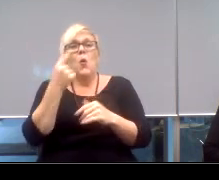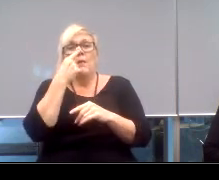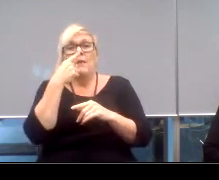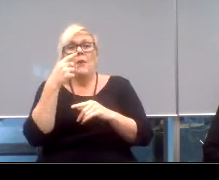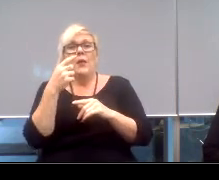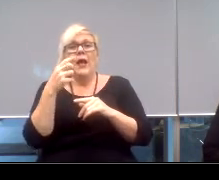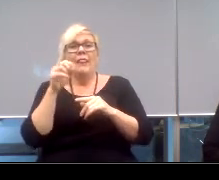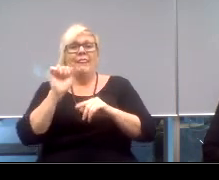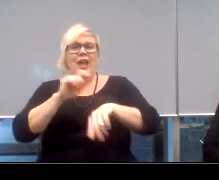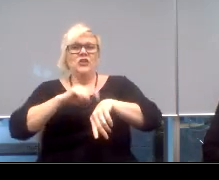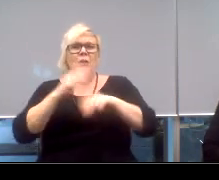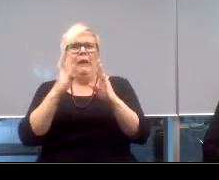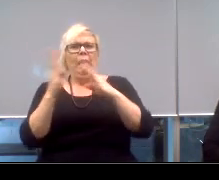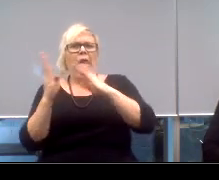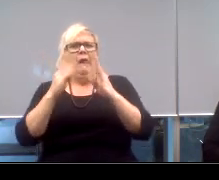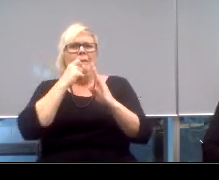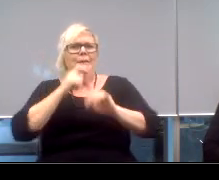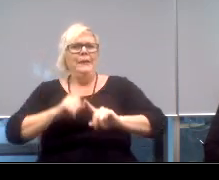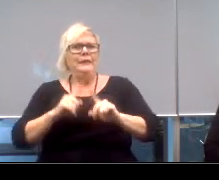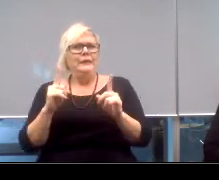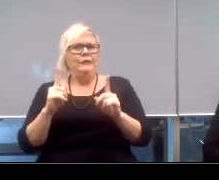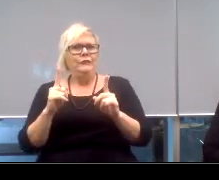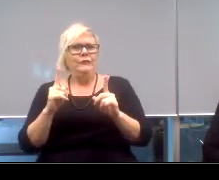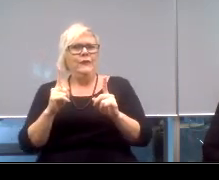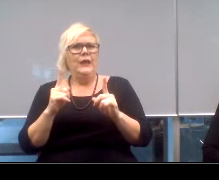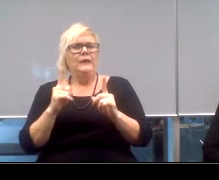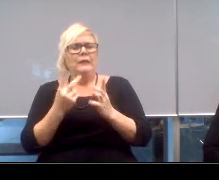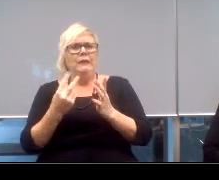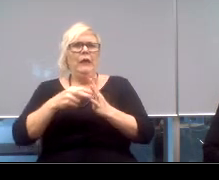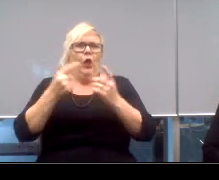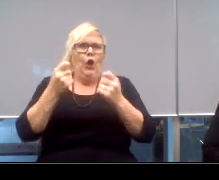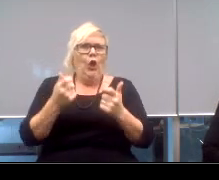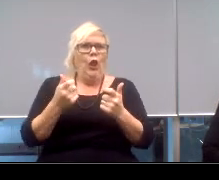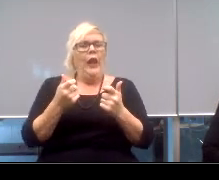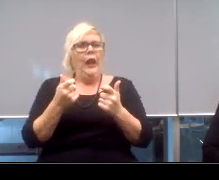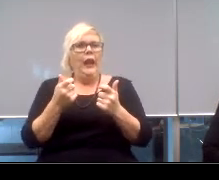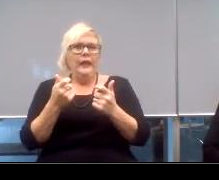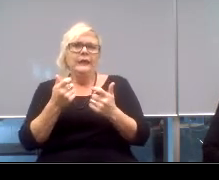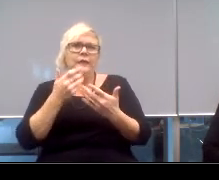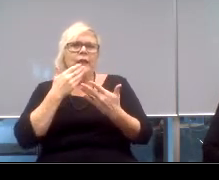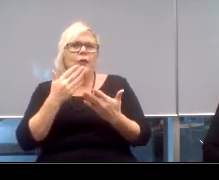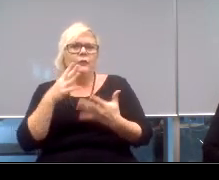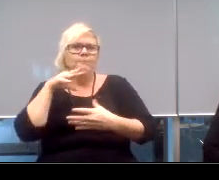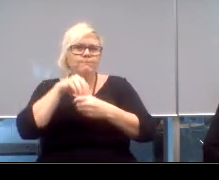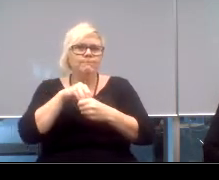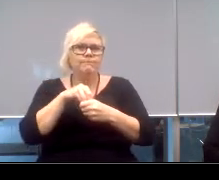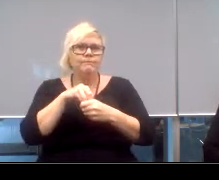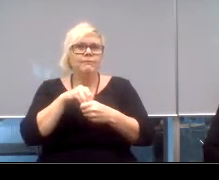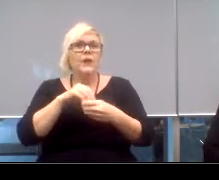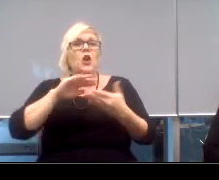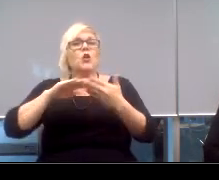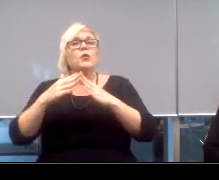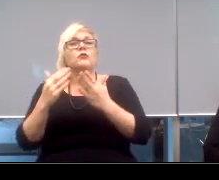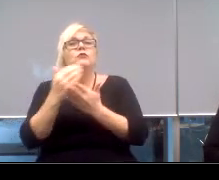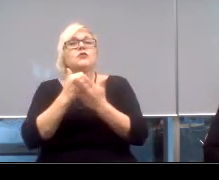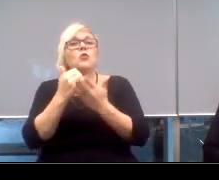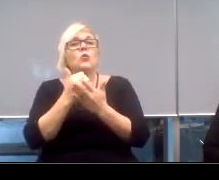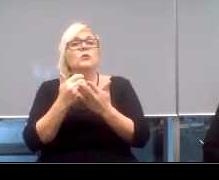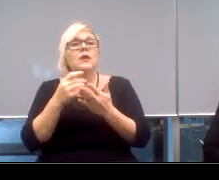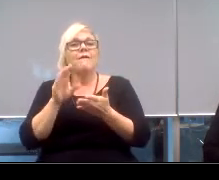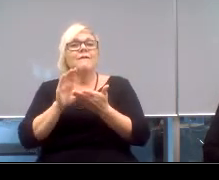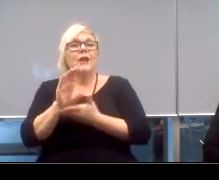participate. Those who've attended previous sessions know that Community Resourcing has been funded by the Queensland